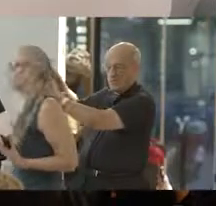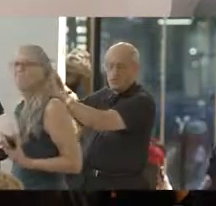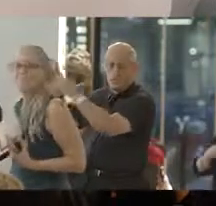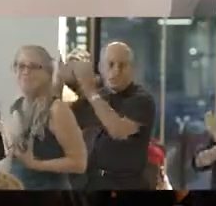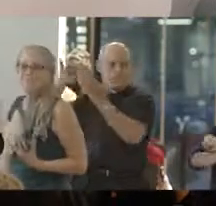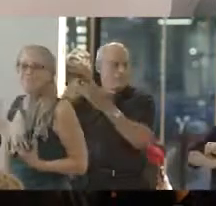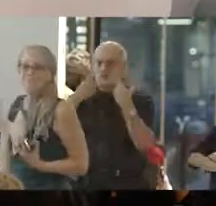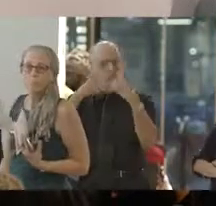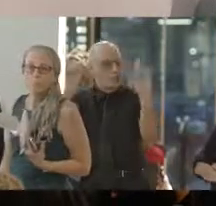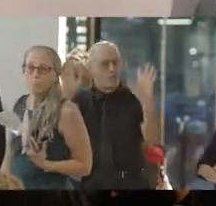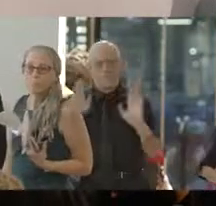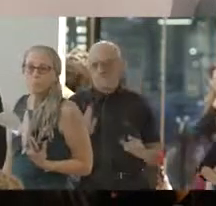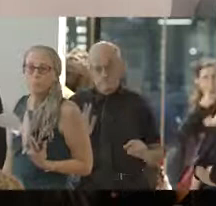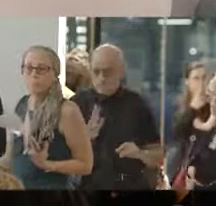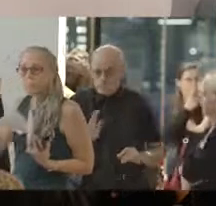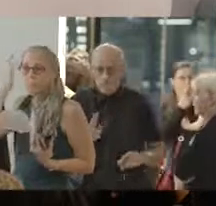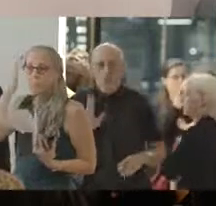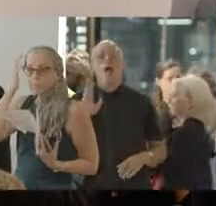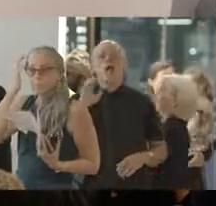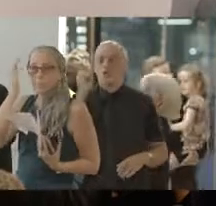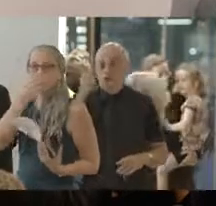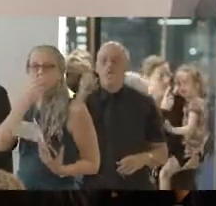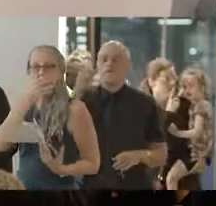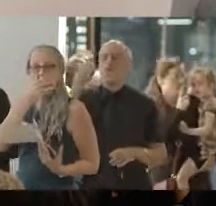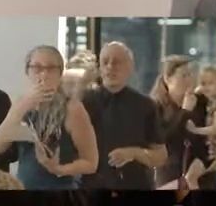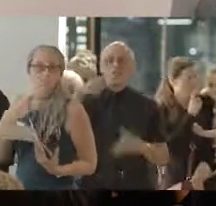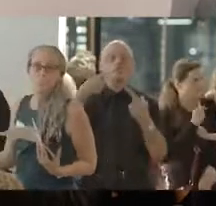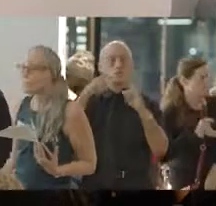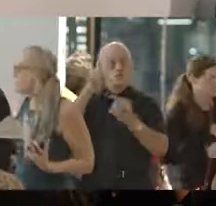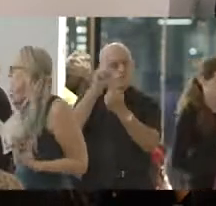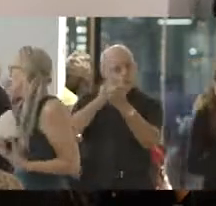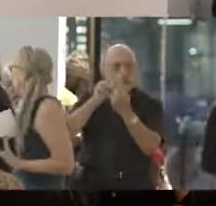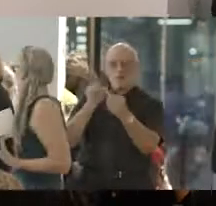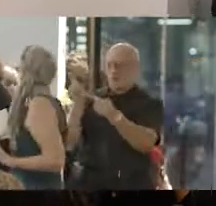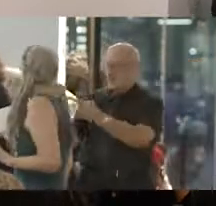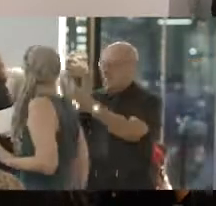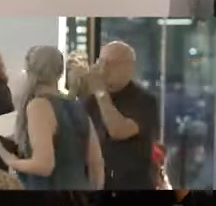It doesn't work. It doesn't work. I mean, it works to do what we're trying to do, but.